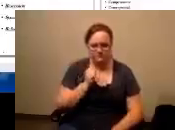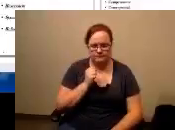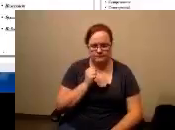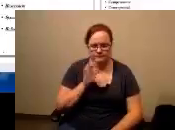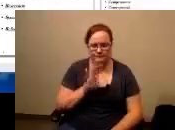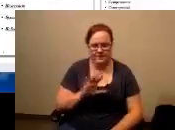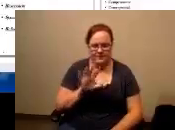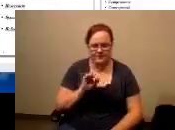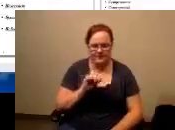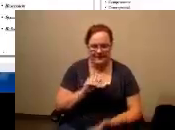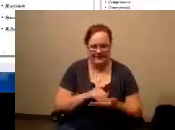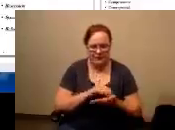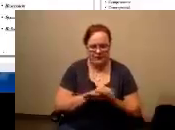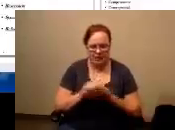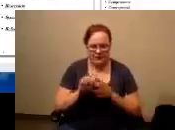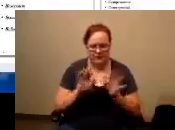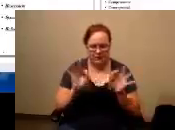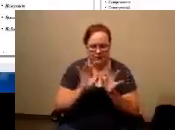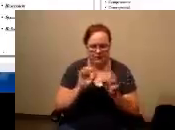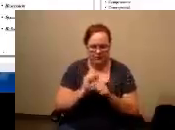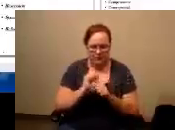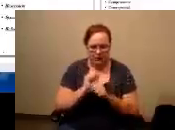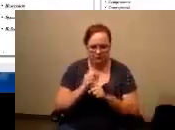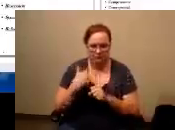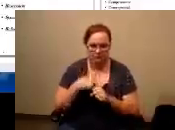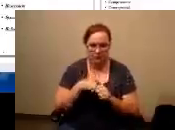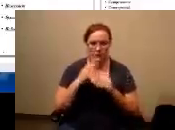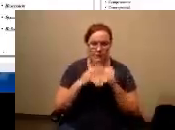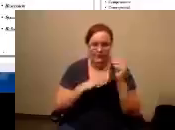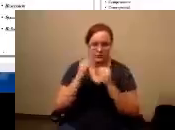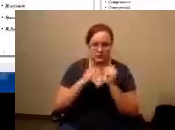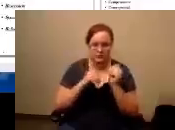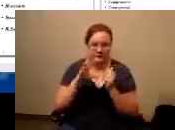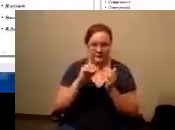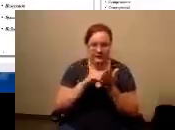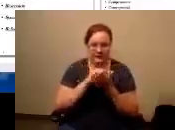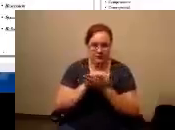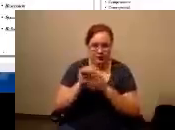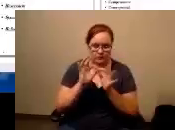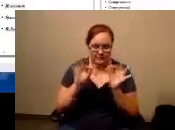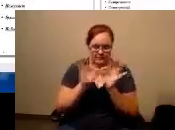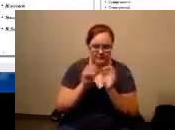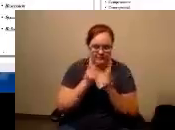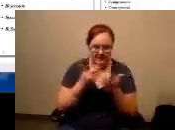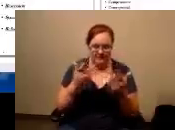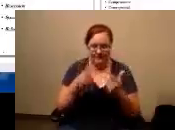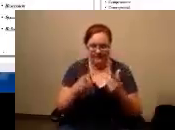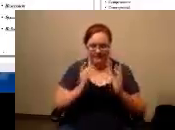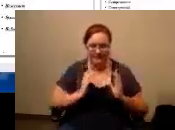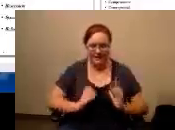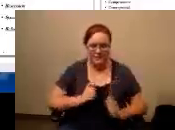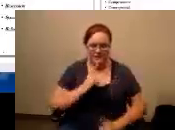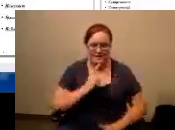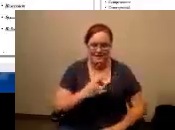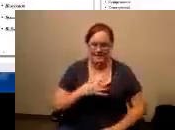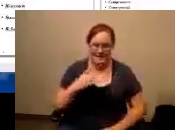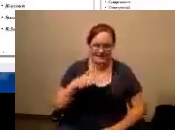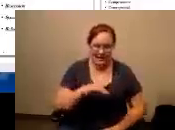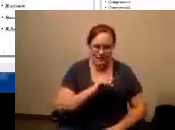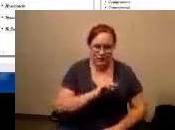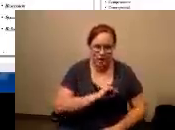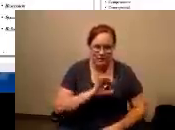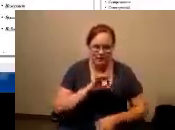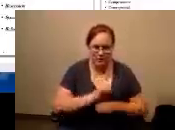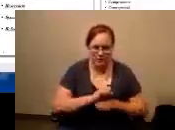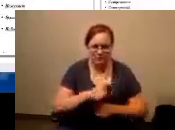about $50,000 worth. We billed them for $50,000, and this customer is claiming he doesn't like the quality of our work